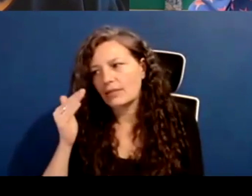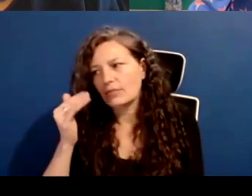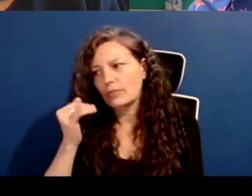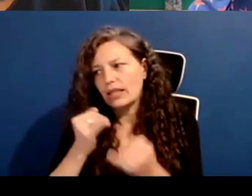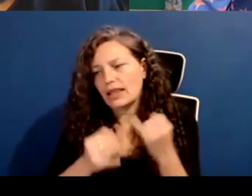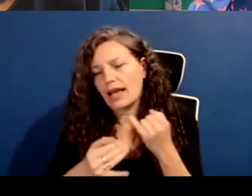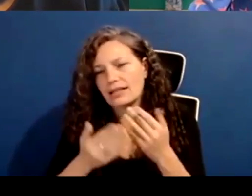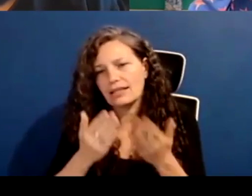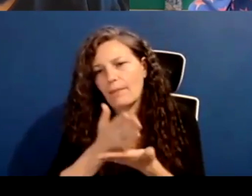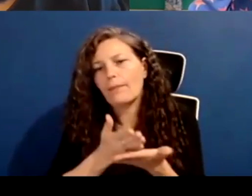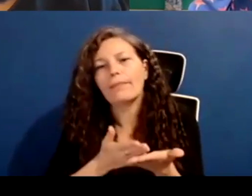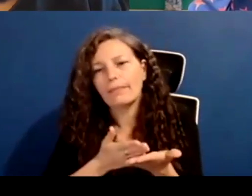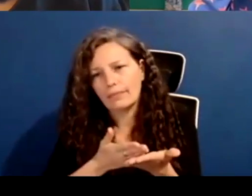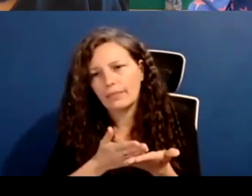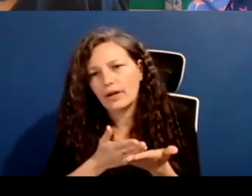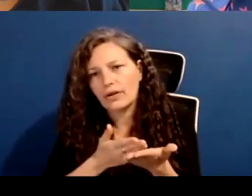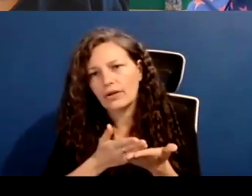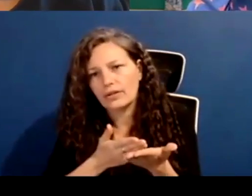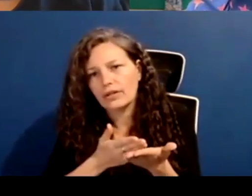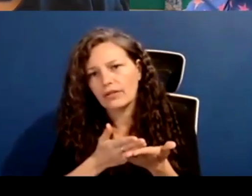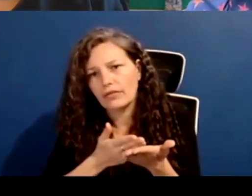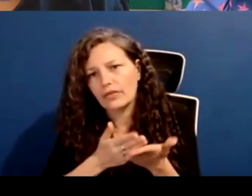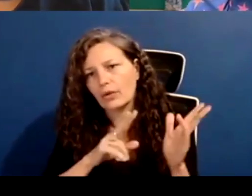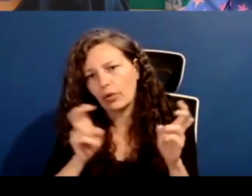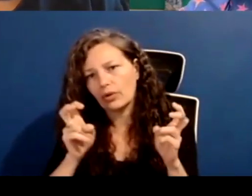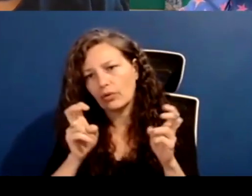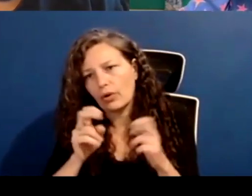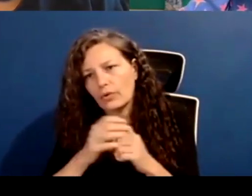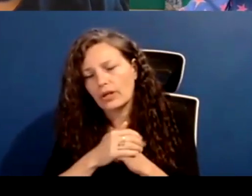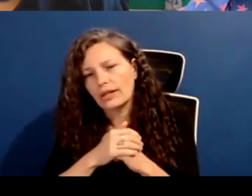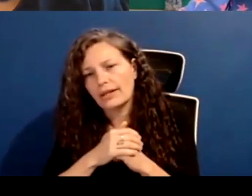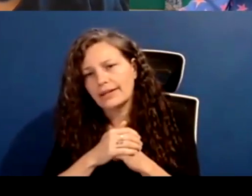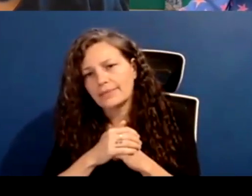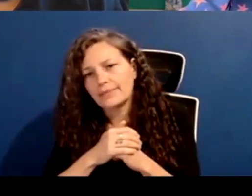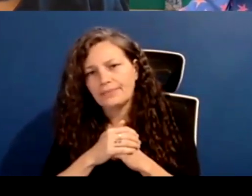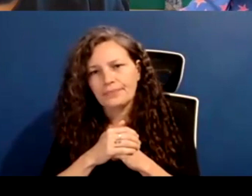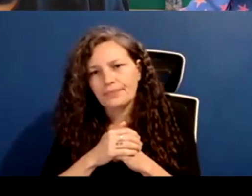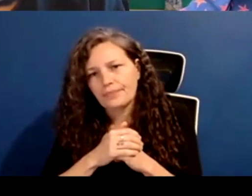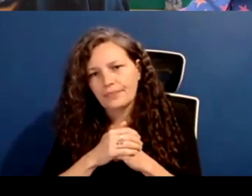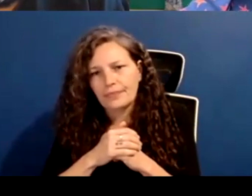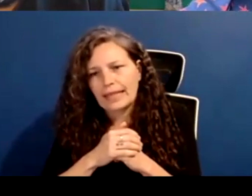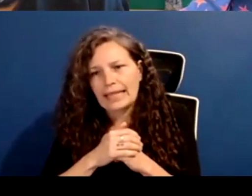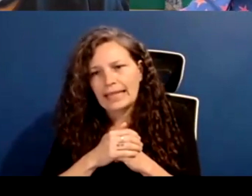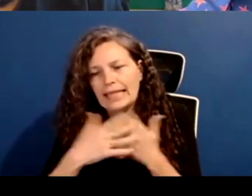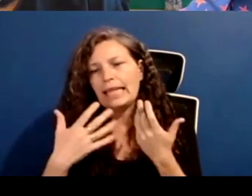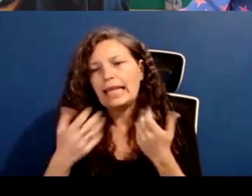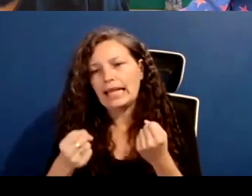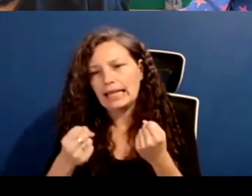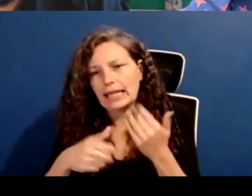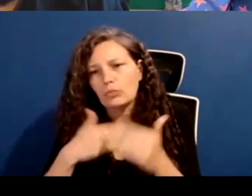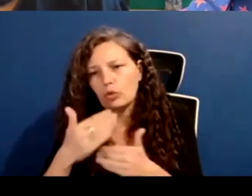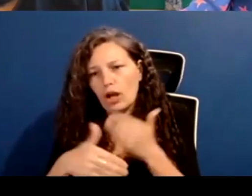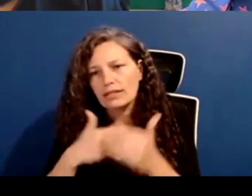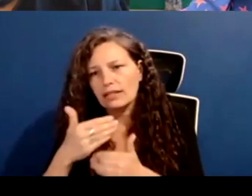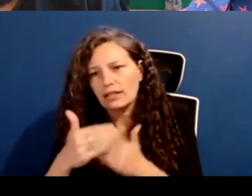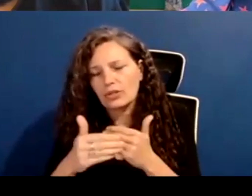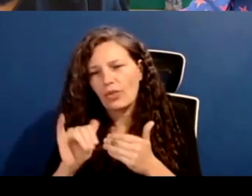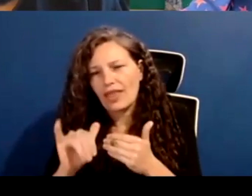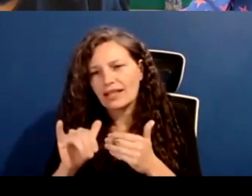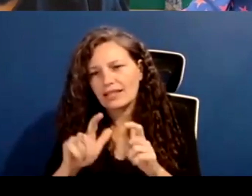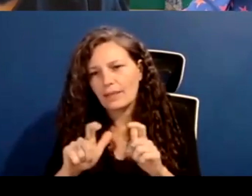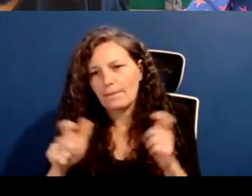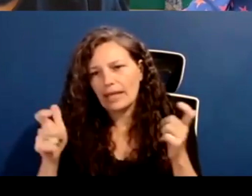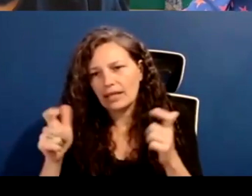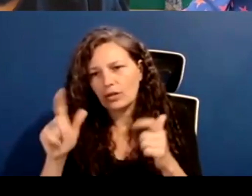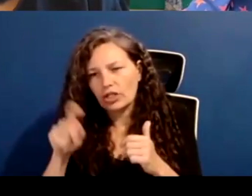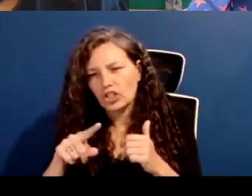the quote unquote healing process. So for me, that's the bigger question here, is how do we make that the lens by which we